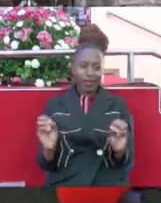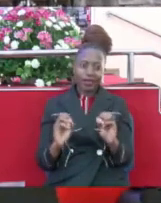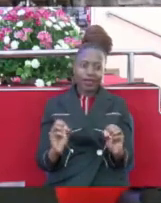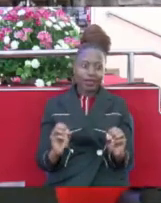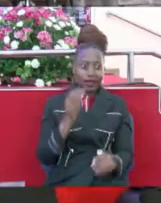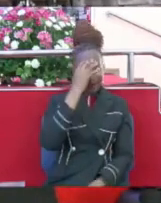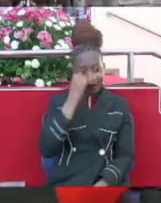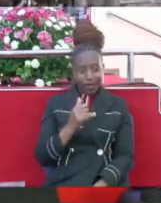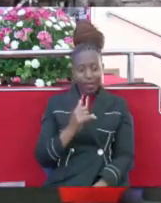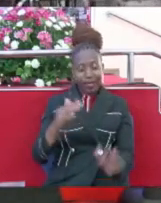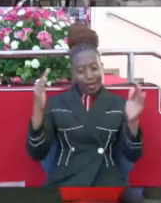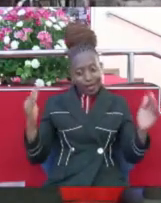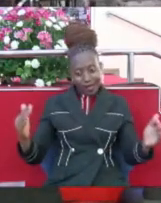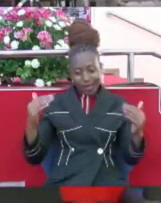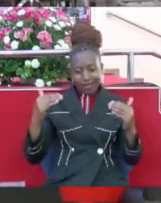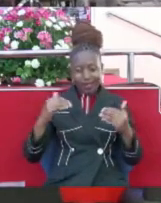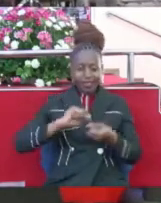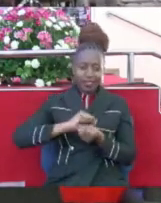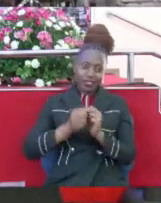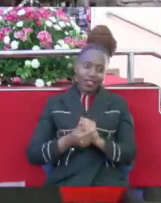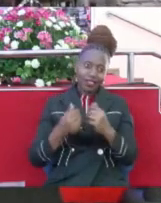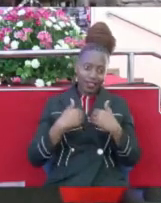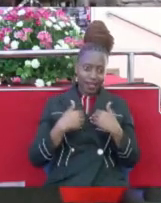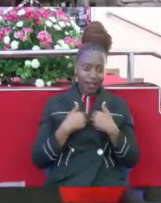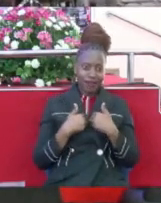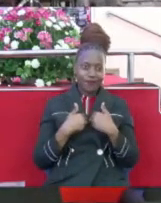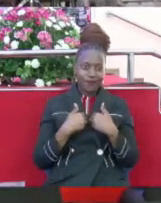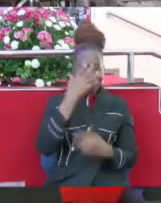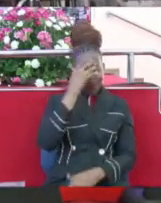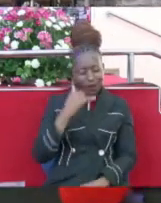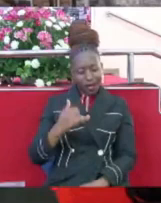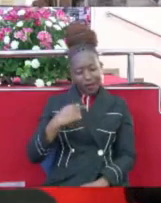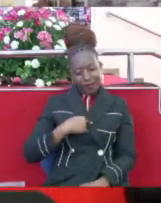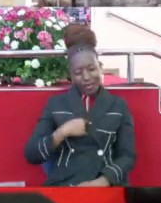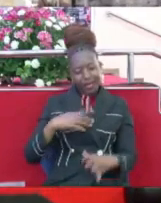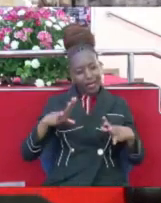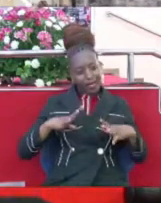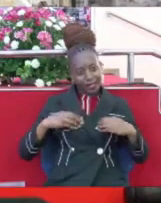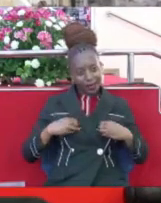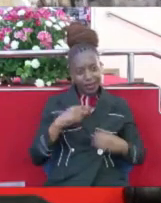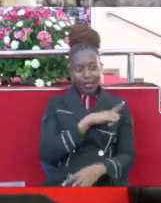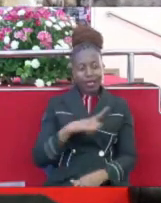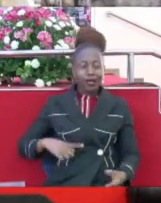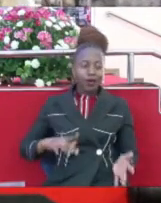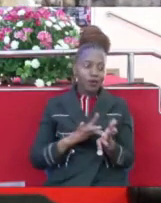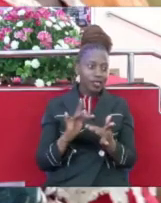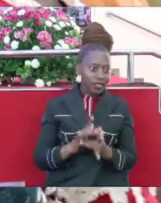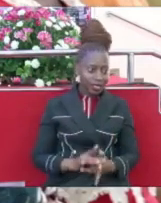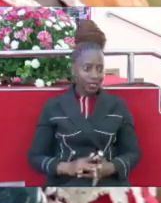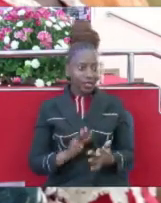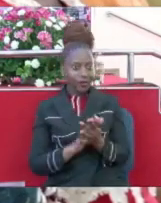great change since I received the Lord Jesus Christ. Bwana Yesu